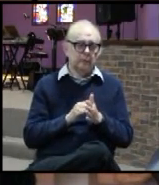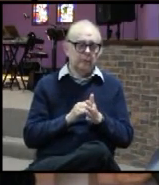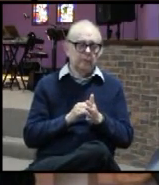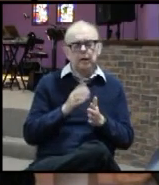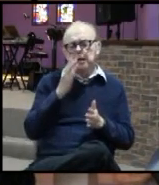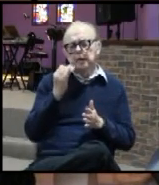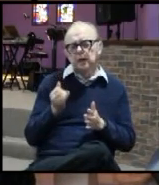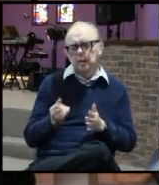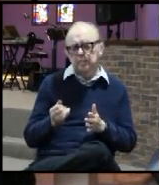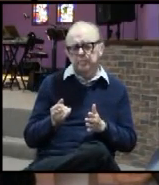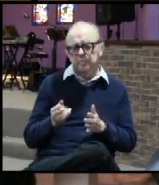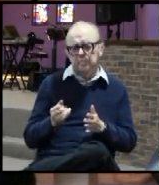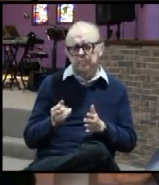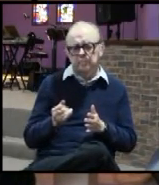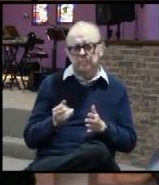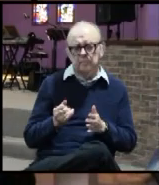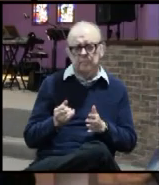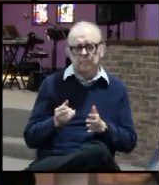Because